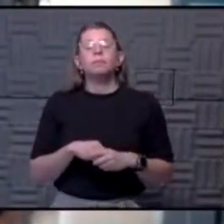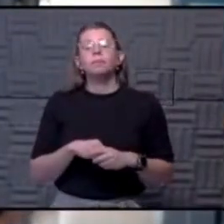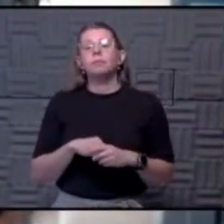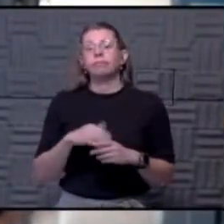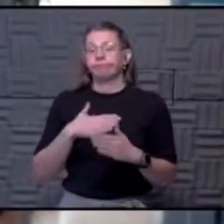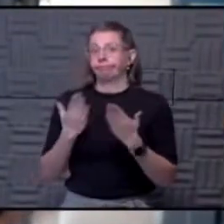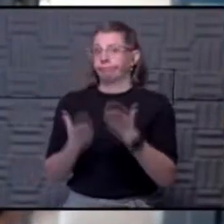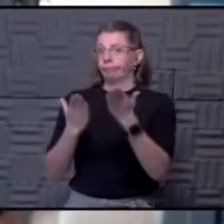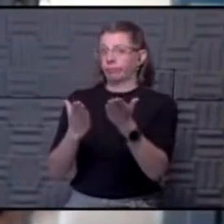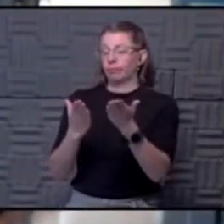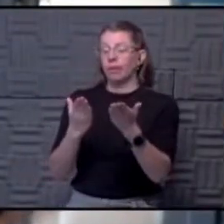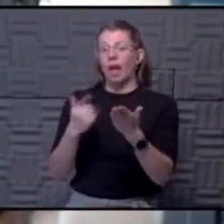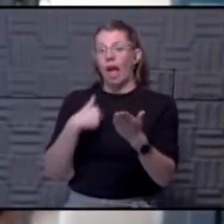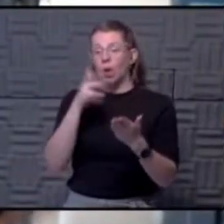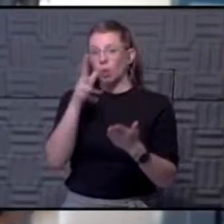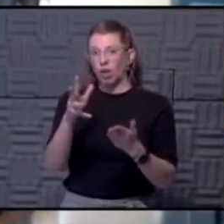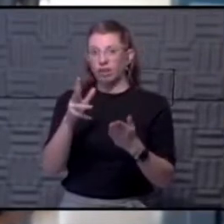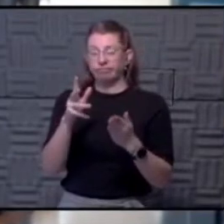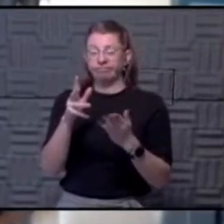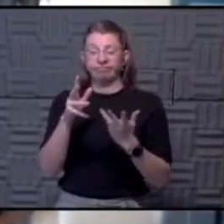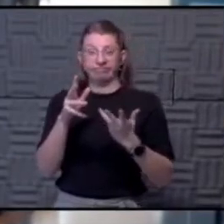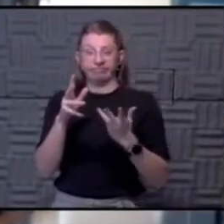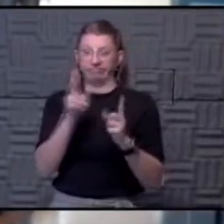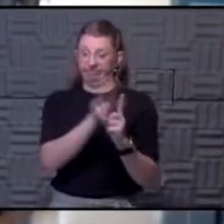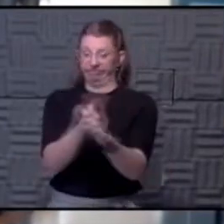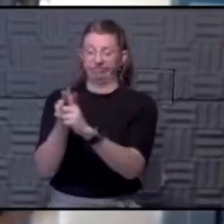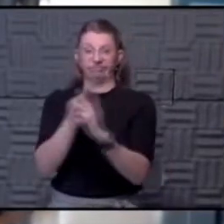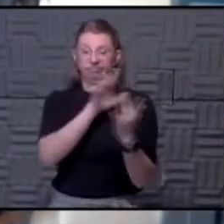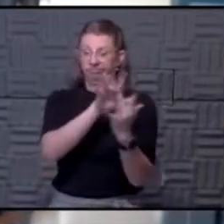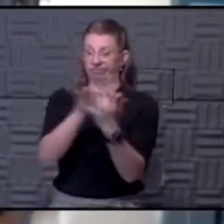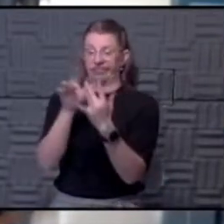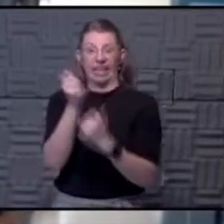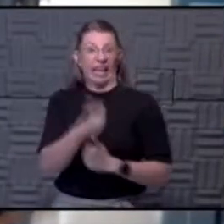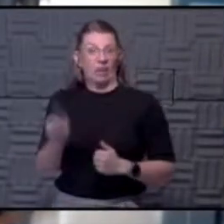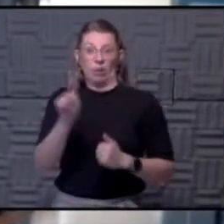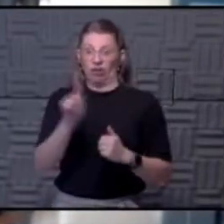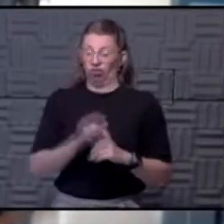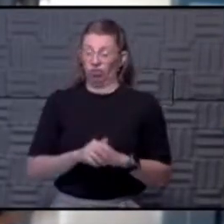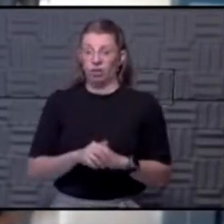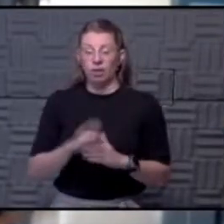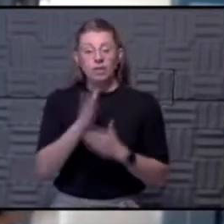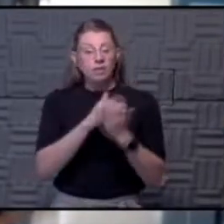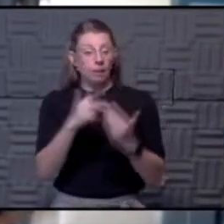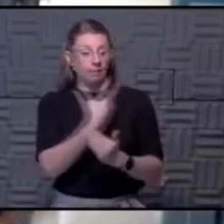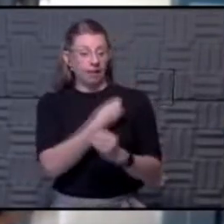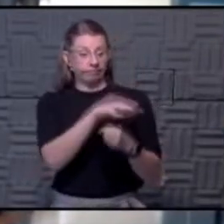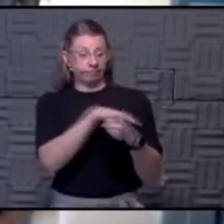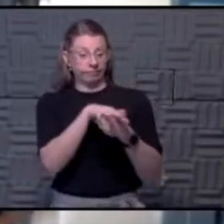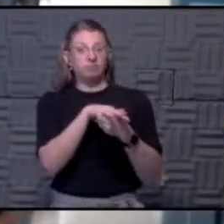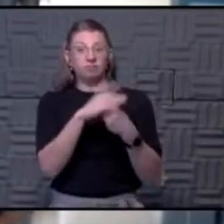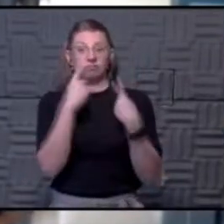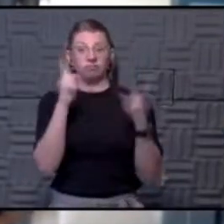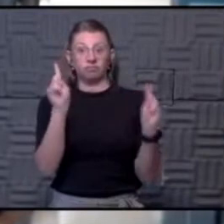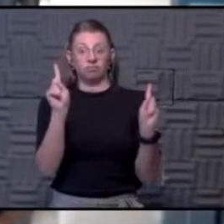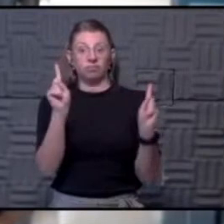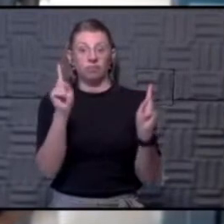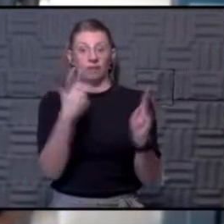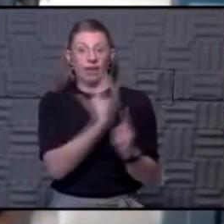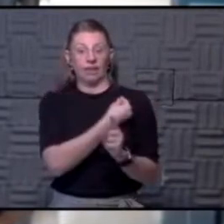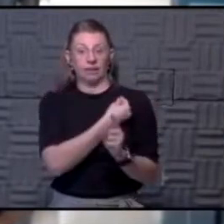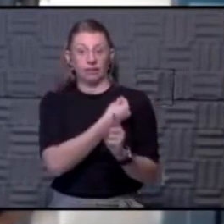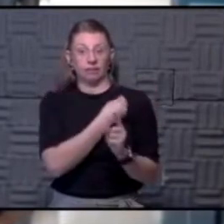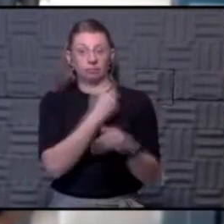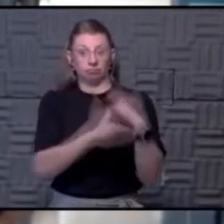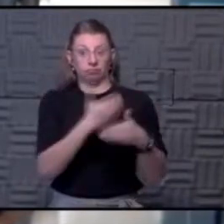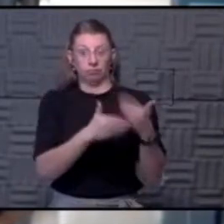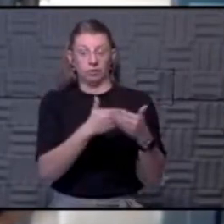would cast a wide net, and the reason is because some vaccinating sites are more efficient at getting vaccine into arms